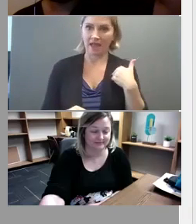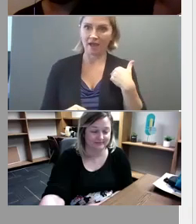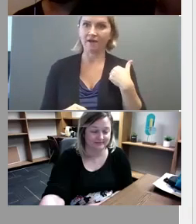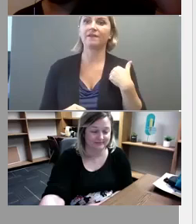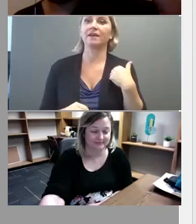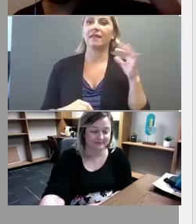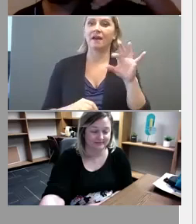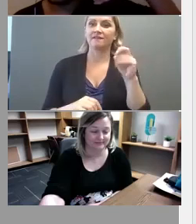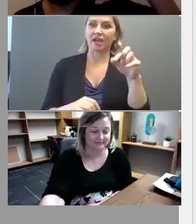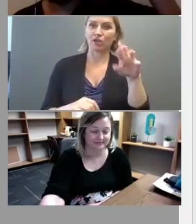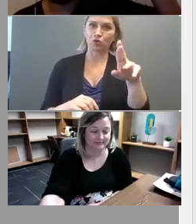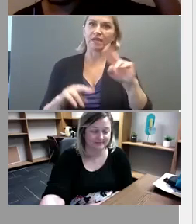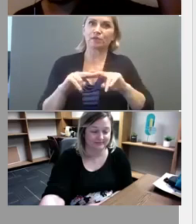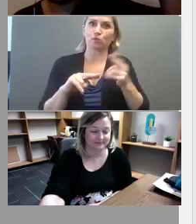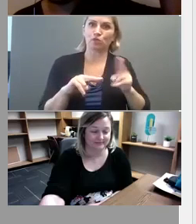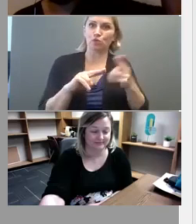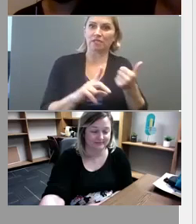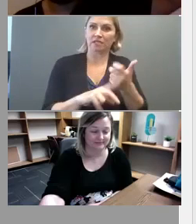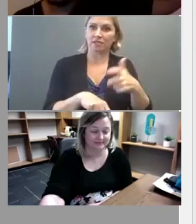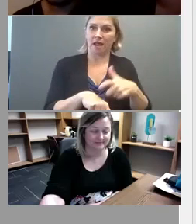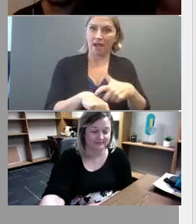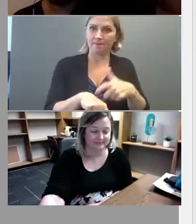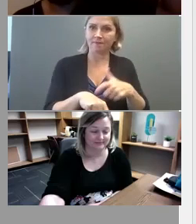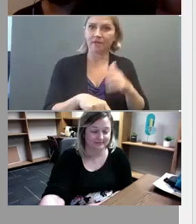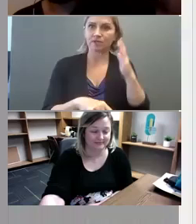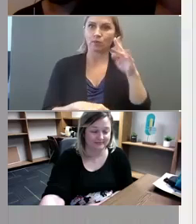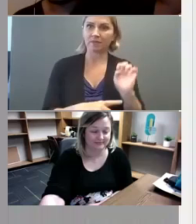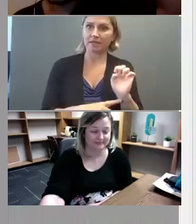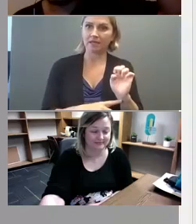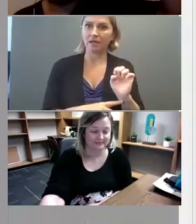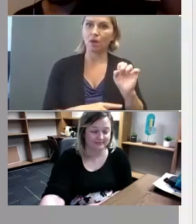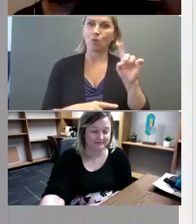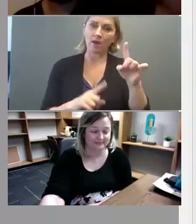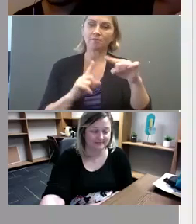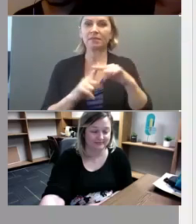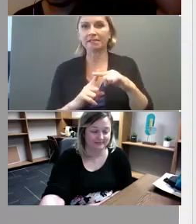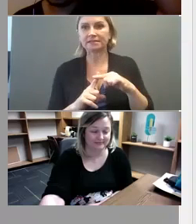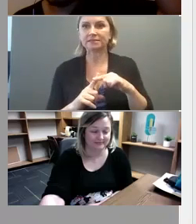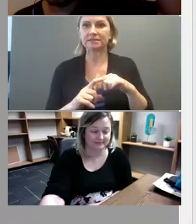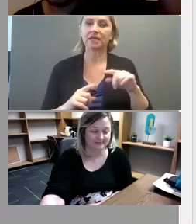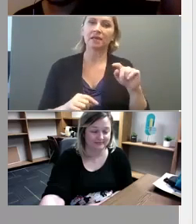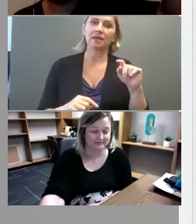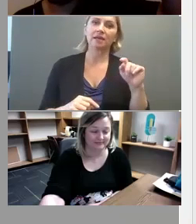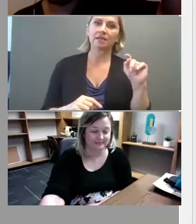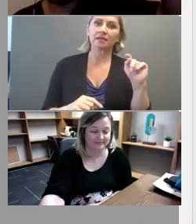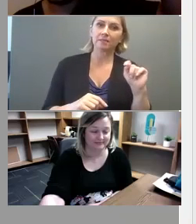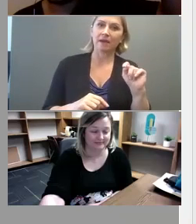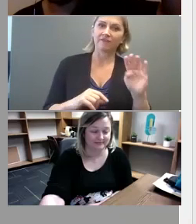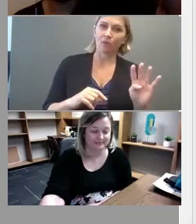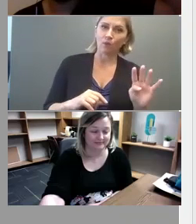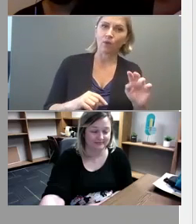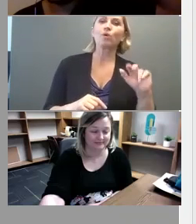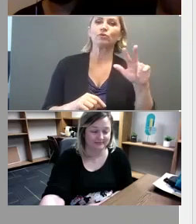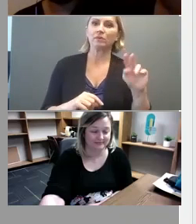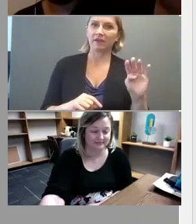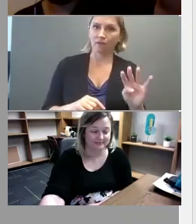factor that is reducing every time, because again it is going to be 1 plus 3 by 4 plus 3 by 4